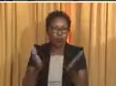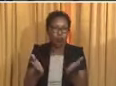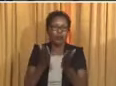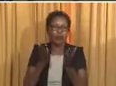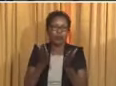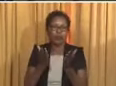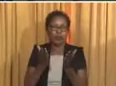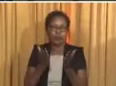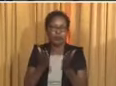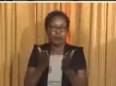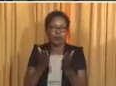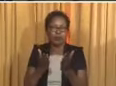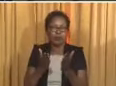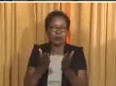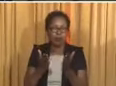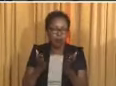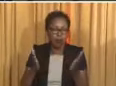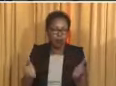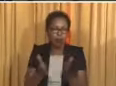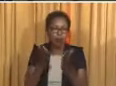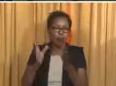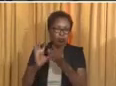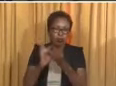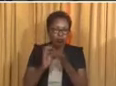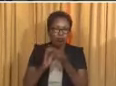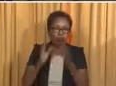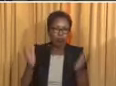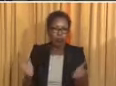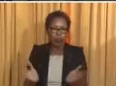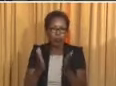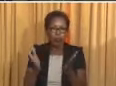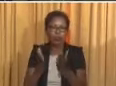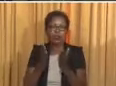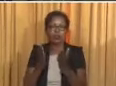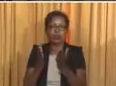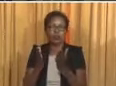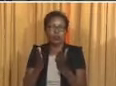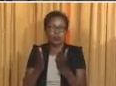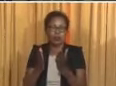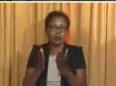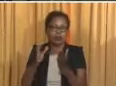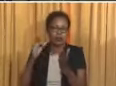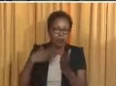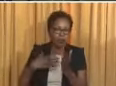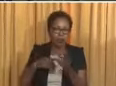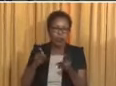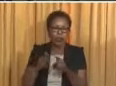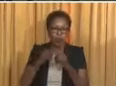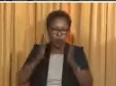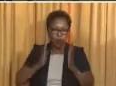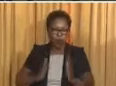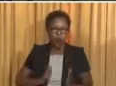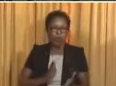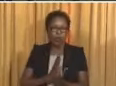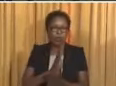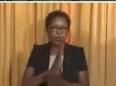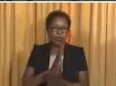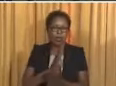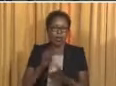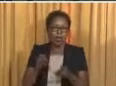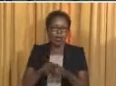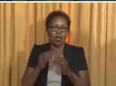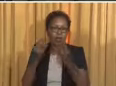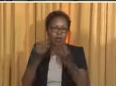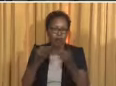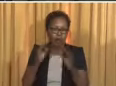nation, promote and respect the diversity of the people and communities of Kenya, and ensure the protection of human rights and fundamental freedoms and the rule